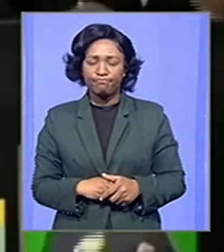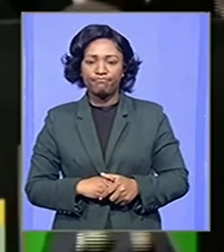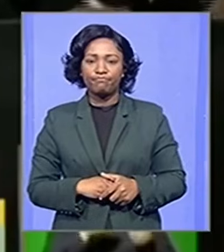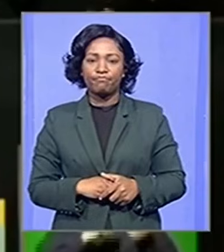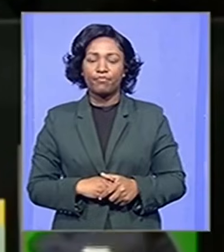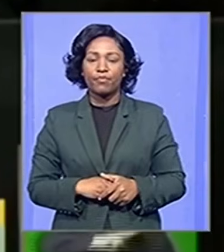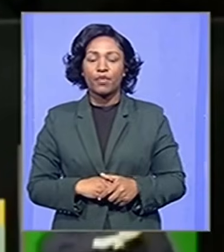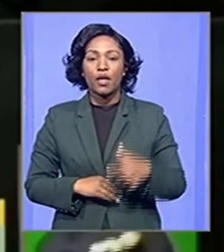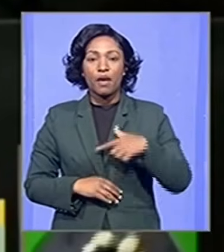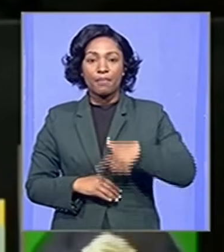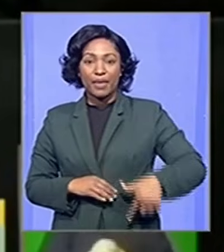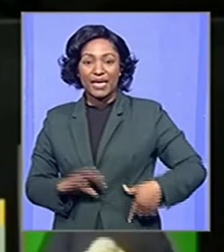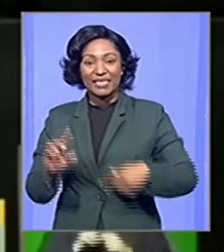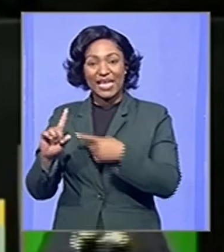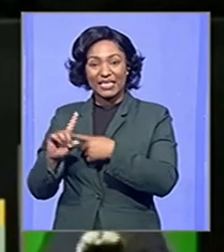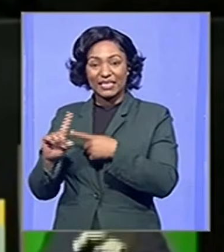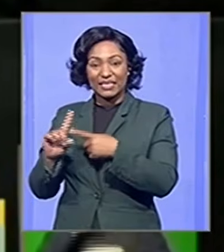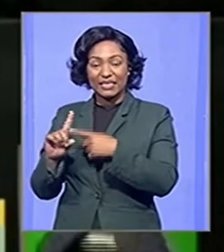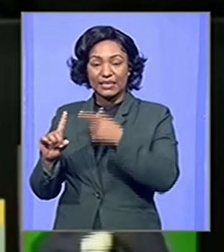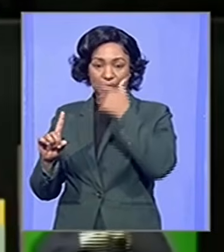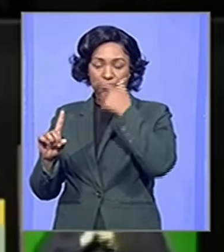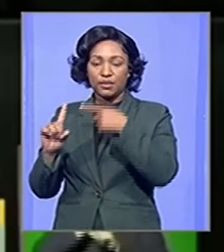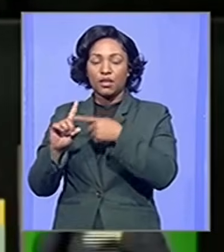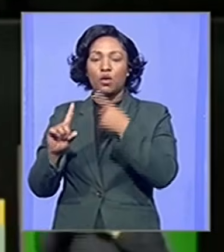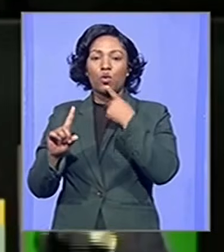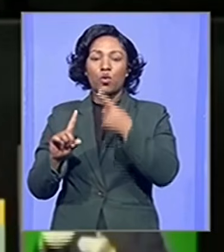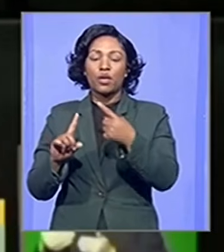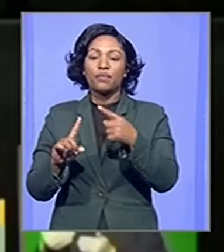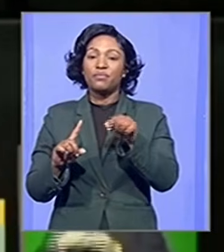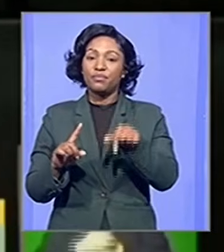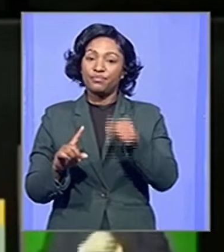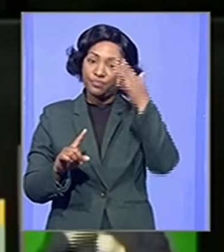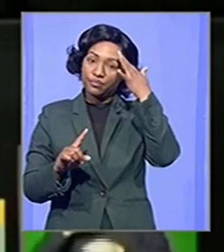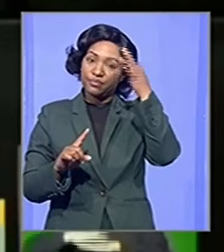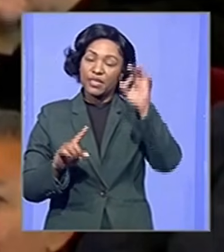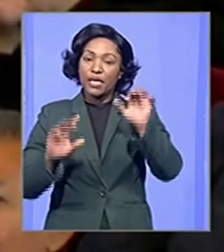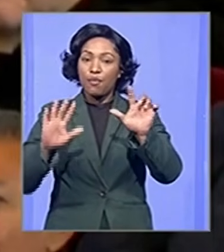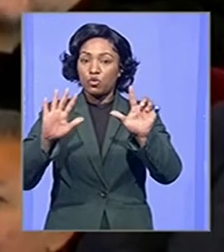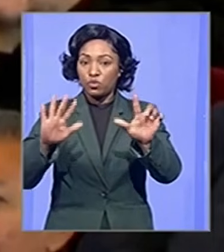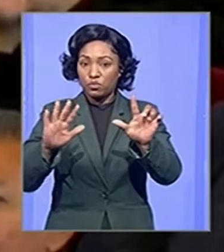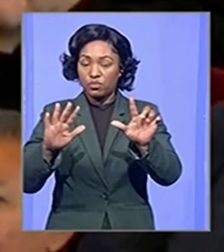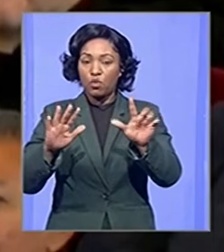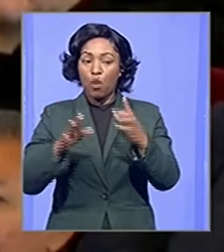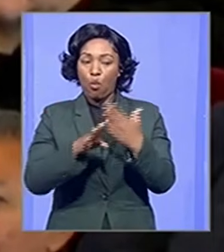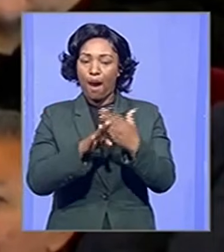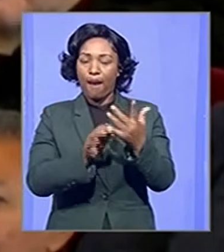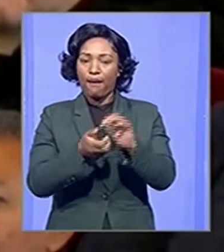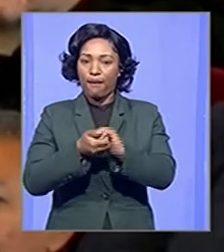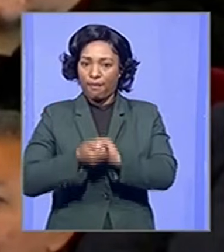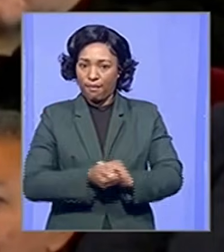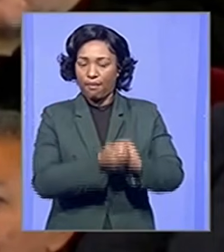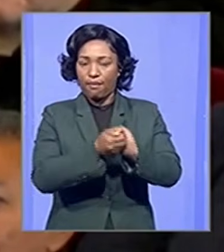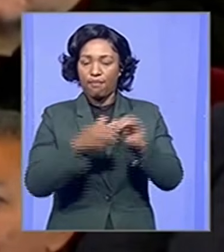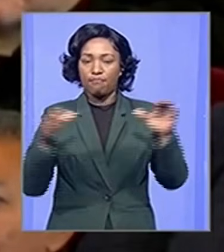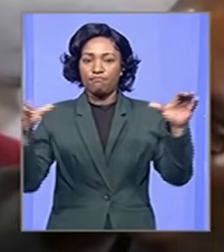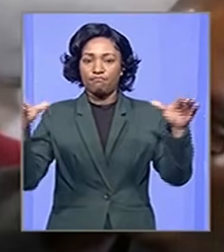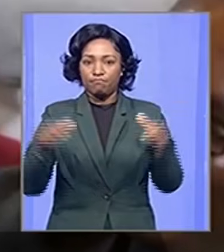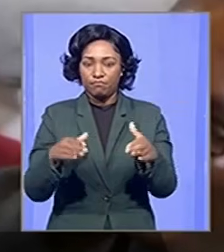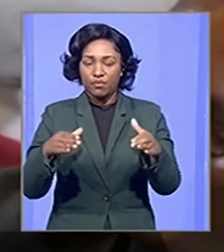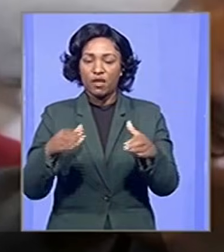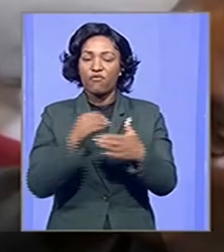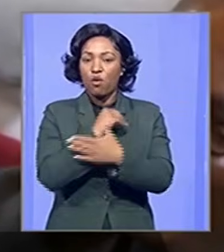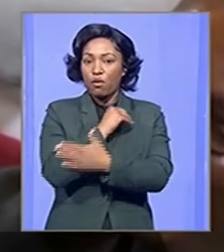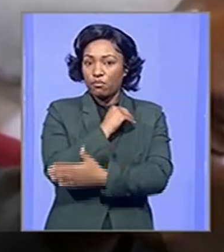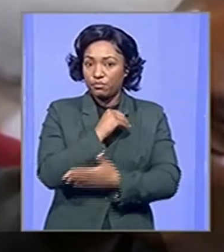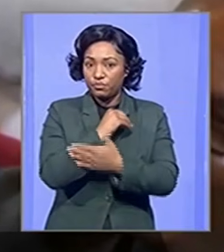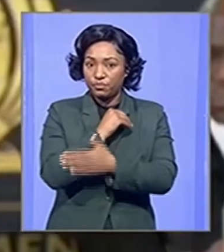Mopresidente Ramaphosa o re mosebetsi o ka sehloohong wa mmuso wa bosupa wa naha wa kopanelo ke ho ikamahanya le leano la ntshetsopele ya naha